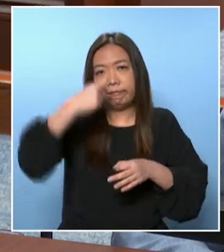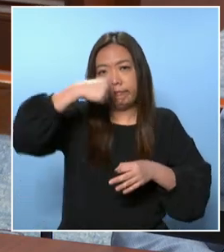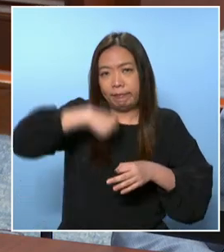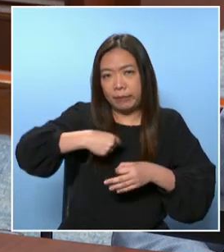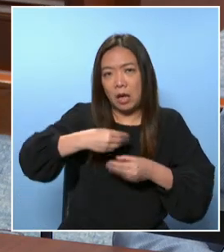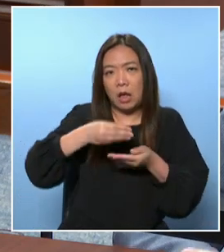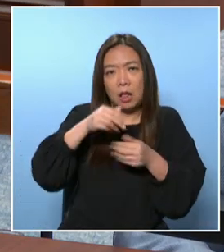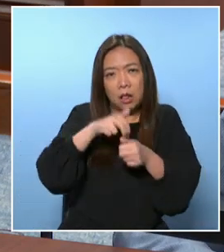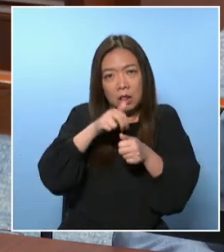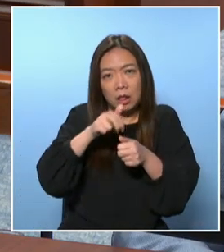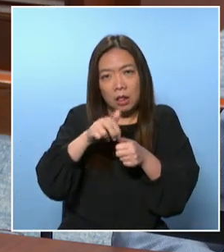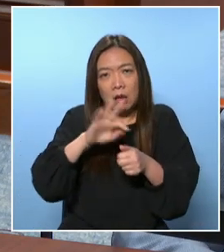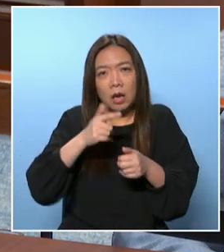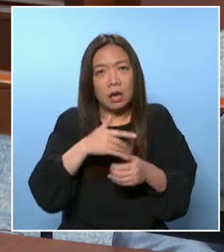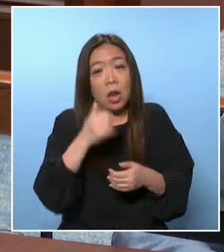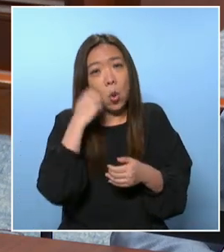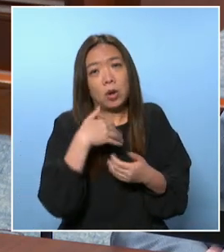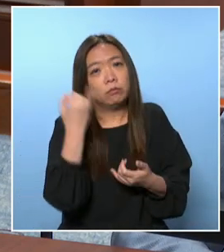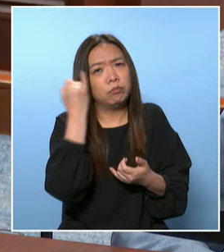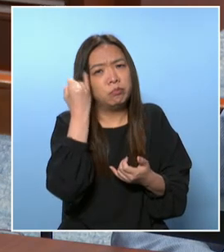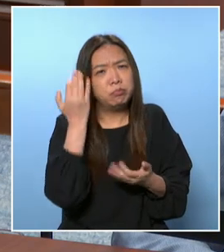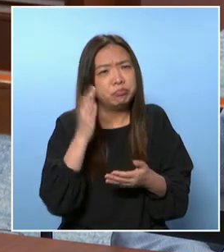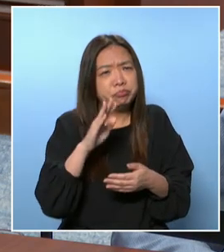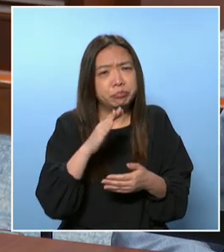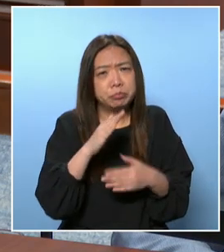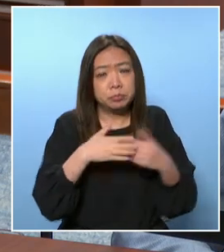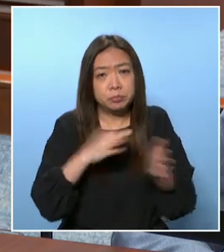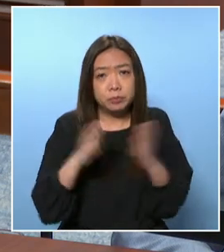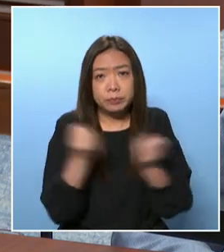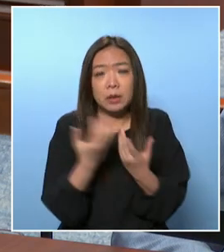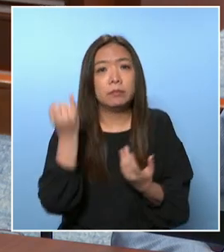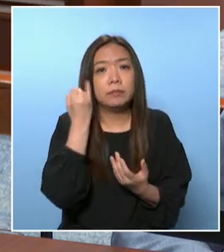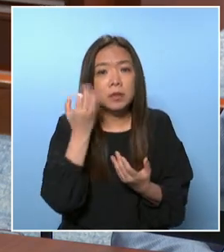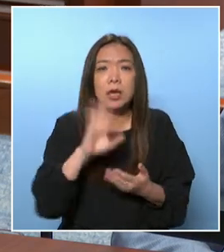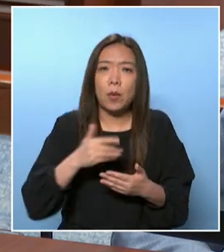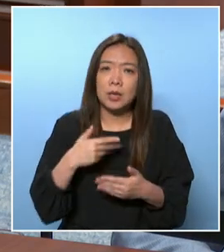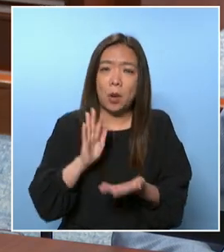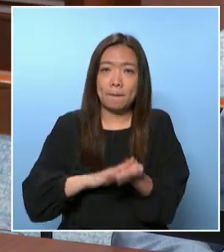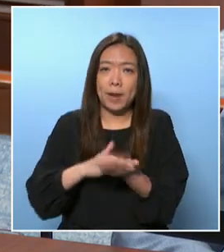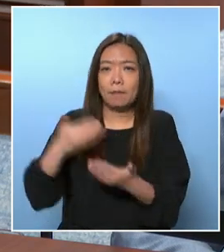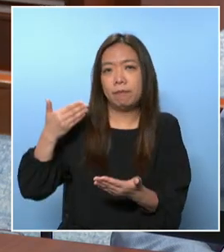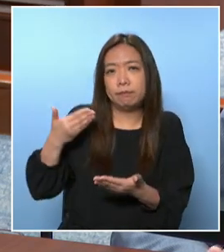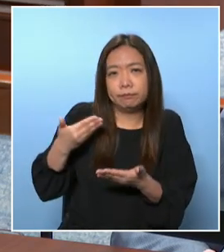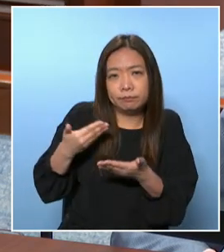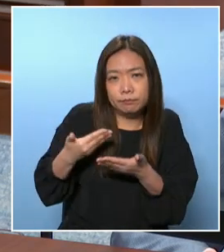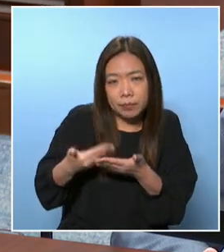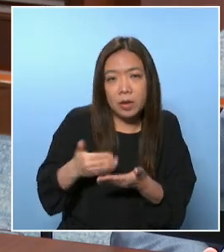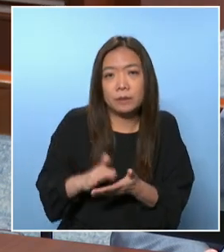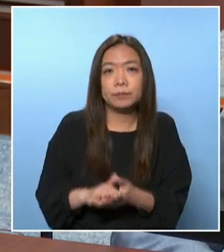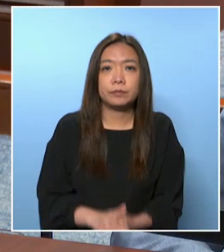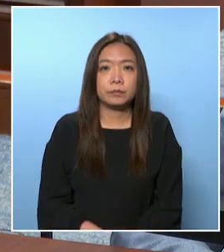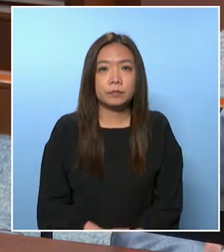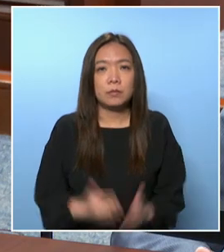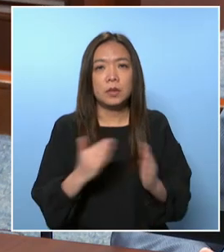insist on feeding them, despite the fact that they have to be fed using tube. And some of them may be